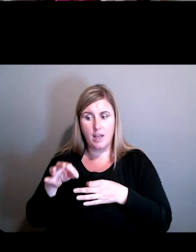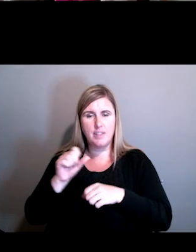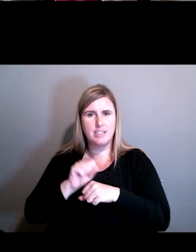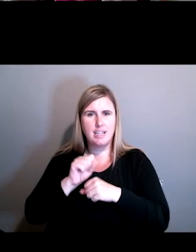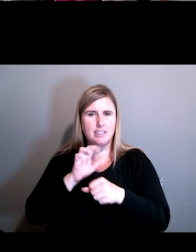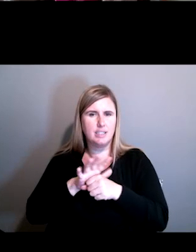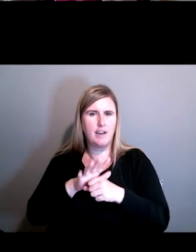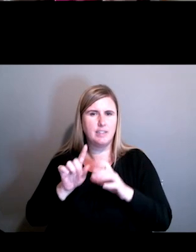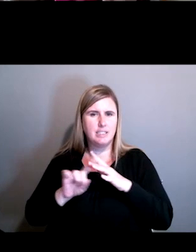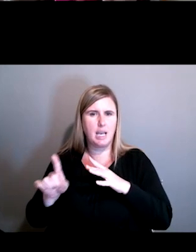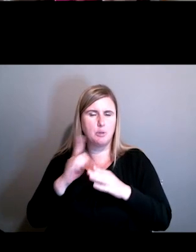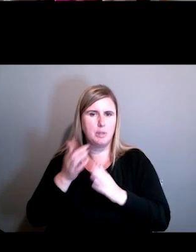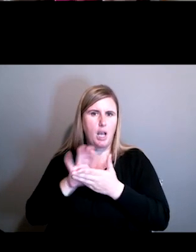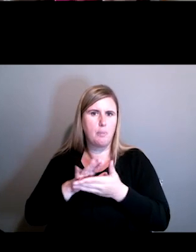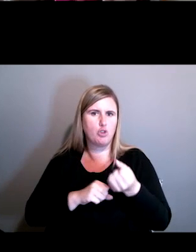students.